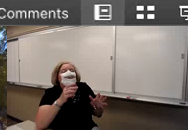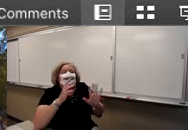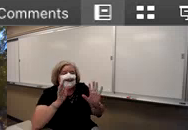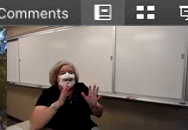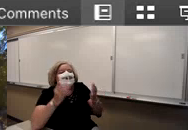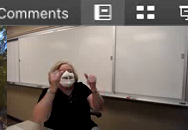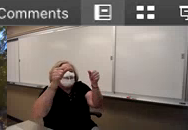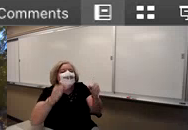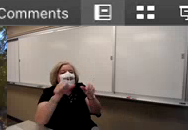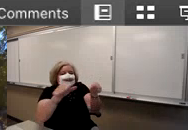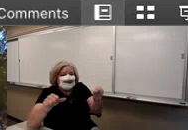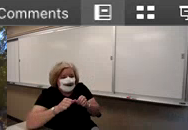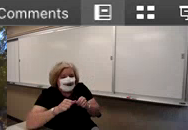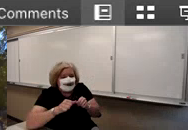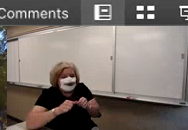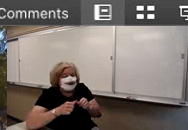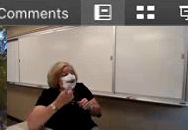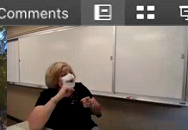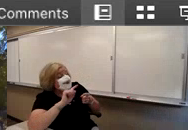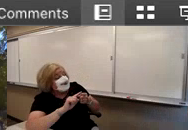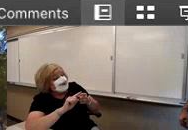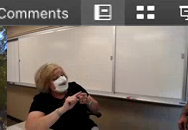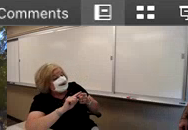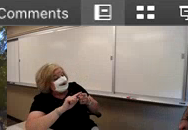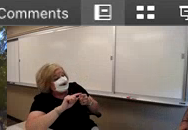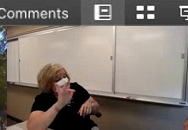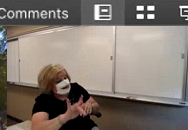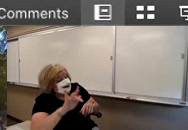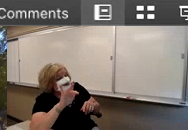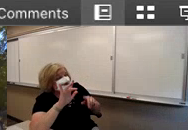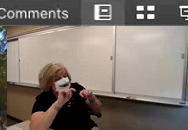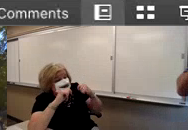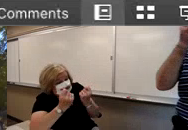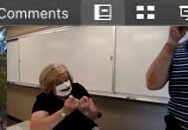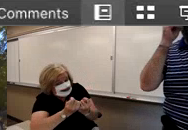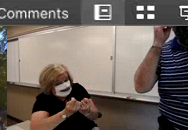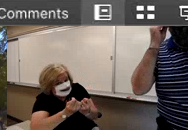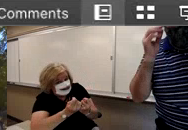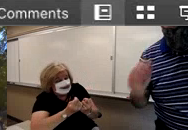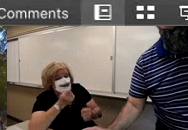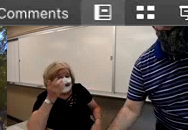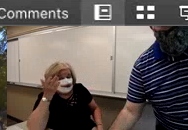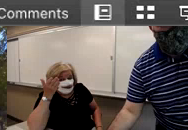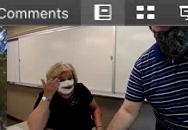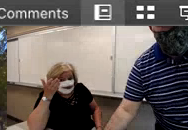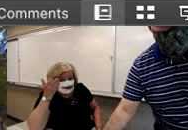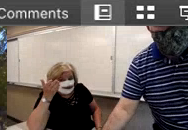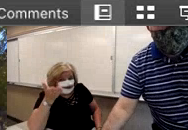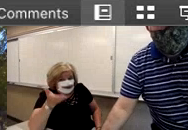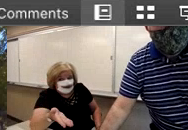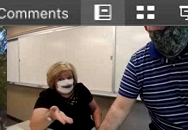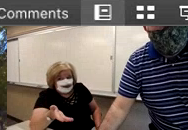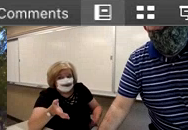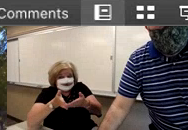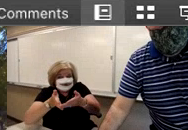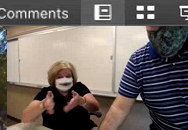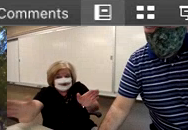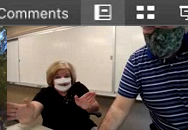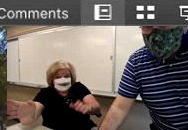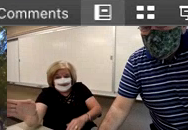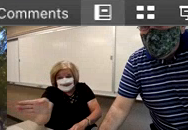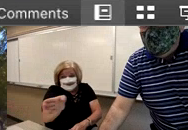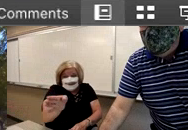So when you go to teams and you click on your teams, there should be this general on the right side, posts